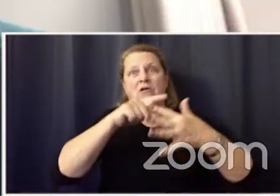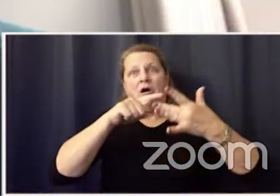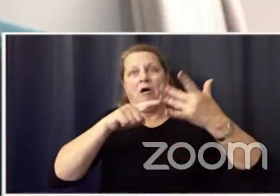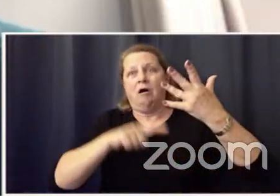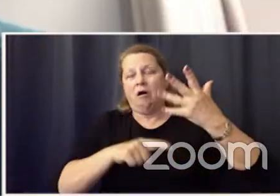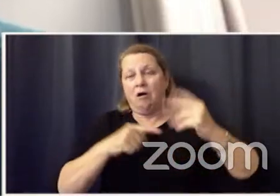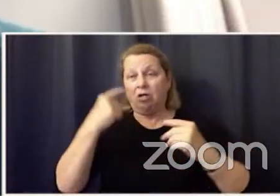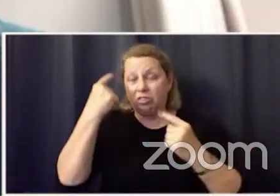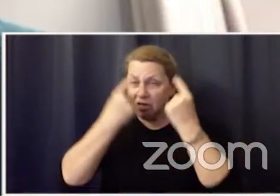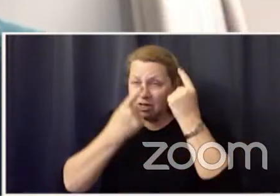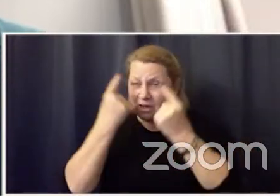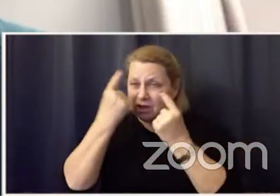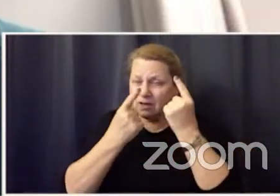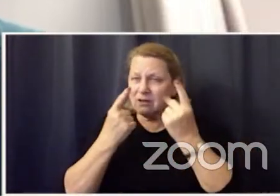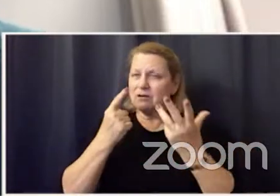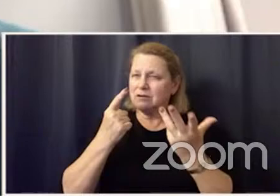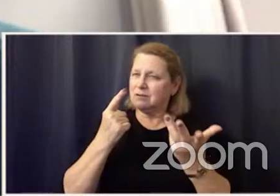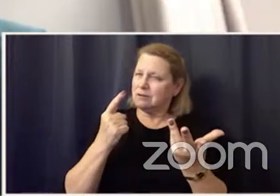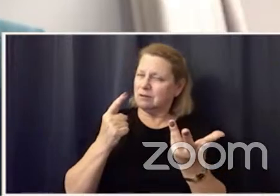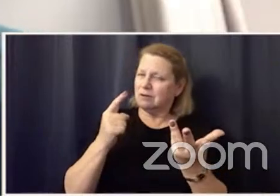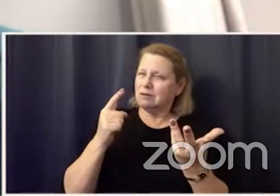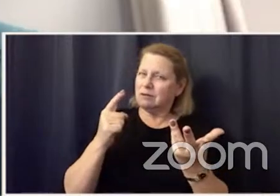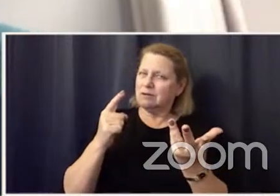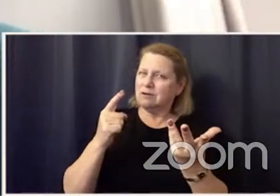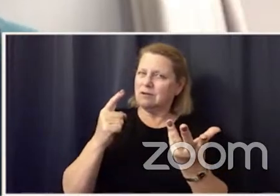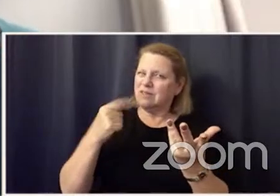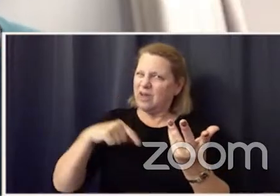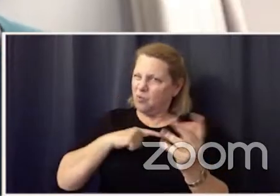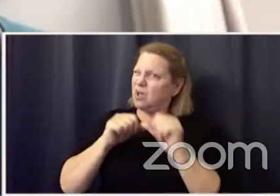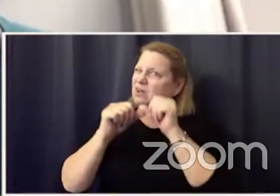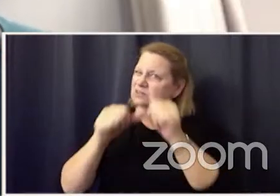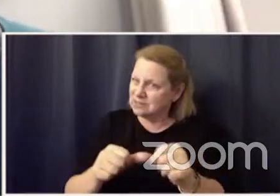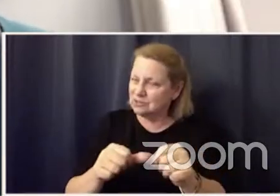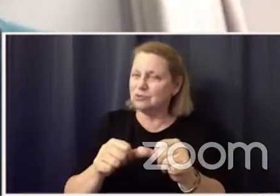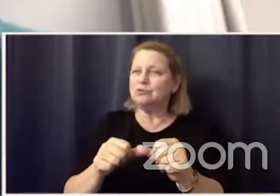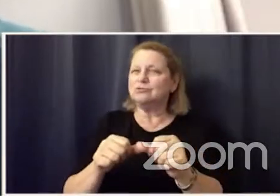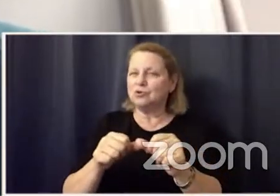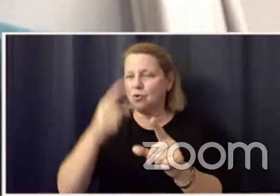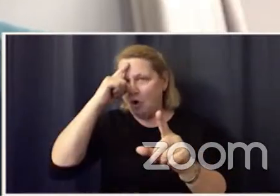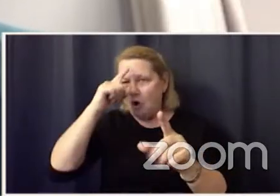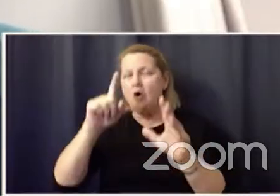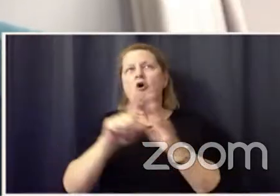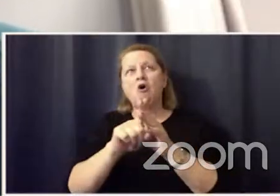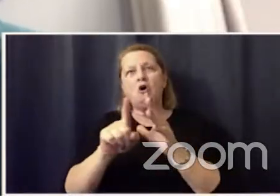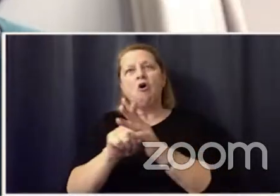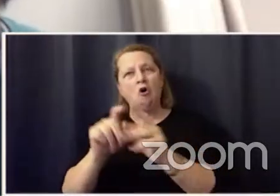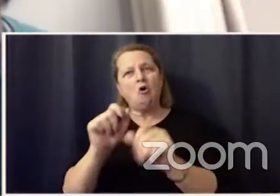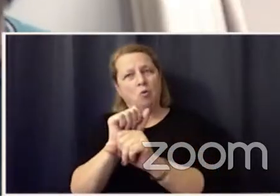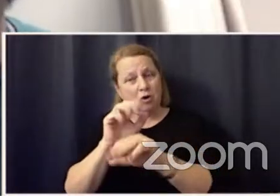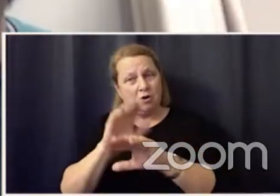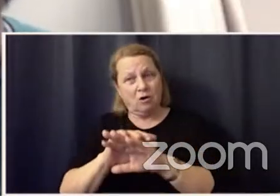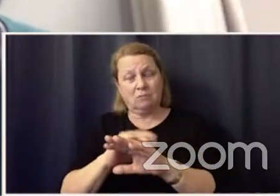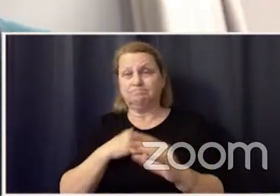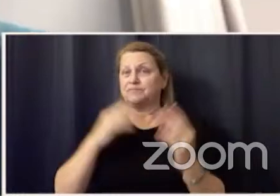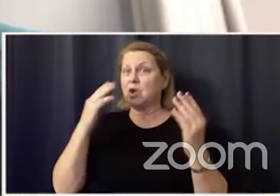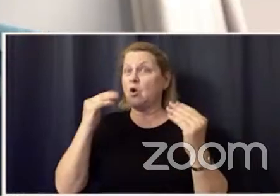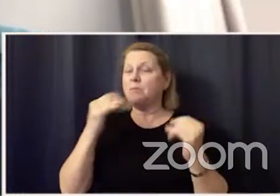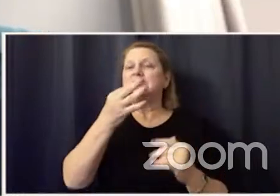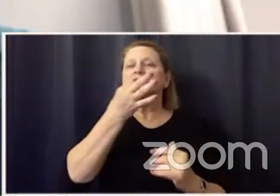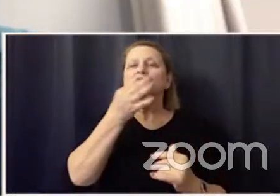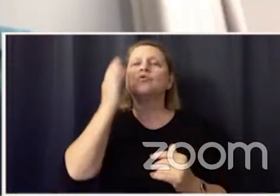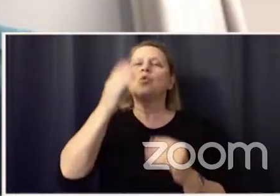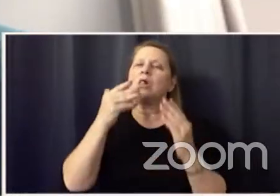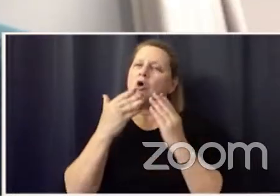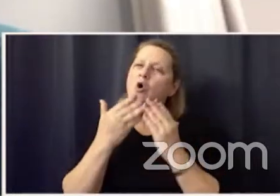policy-based things that we are continuing to work on. So my hope is that soon we'll be able to open the